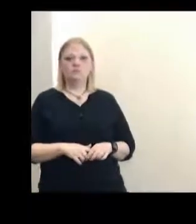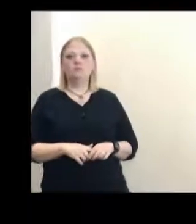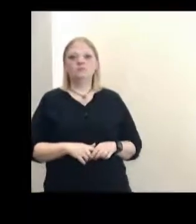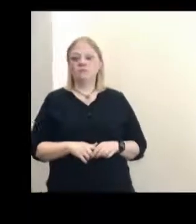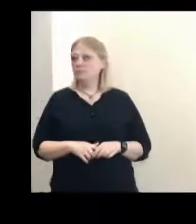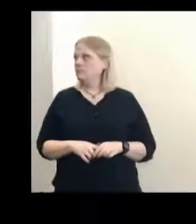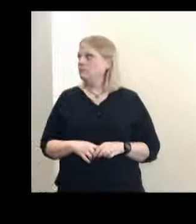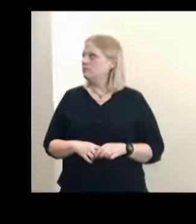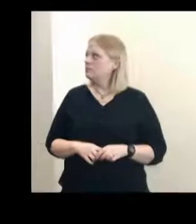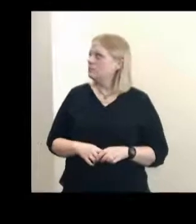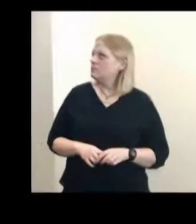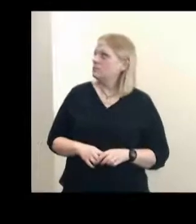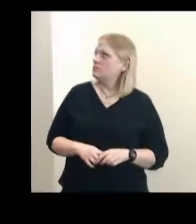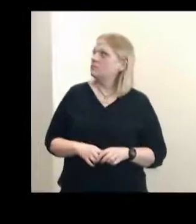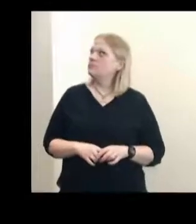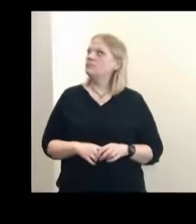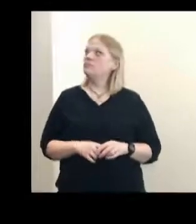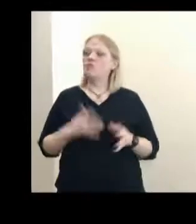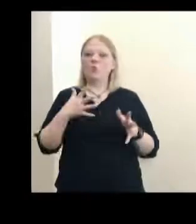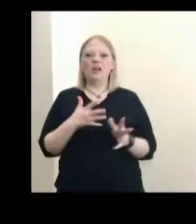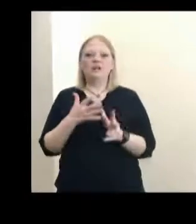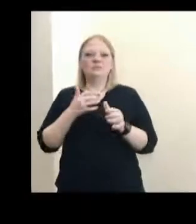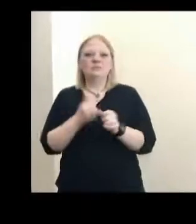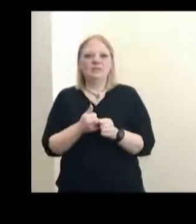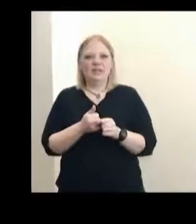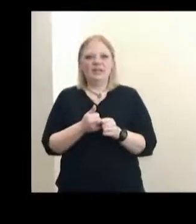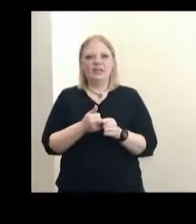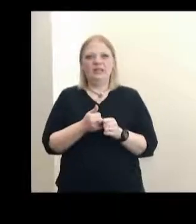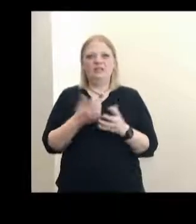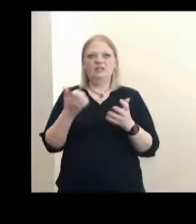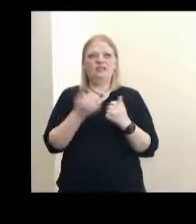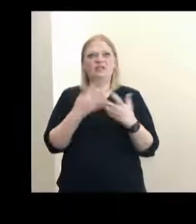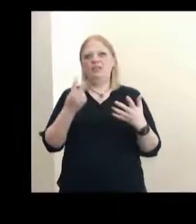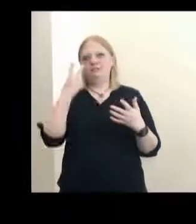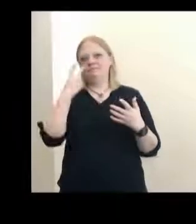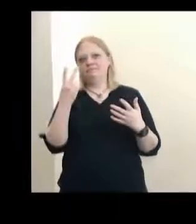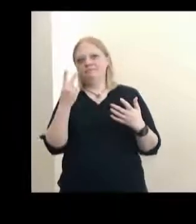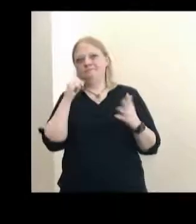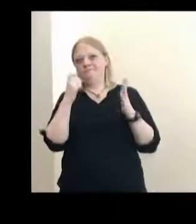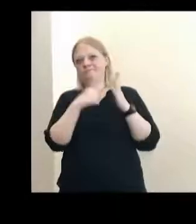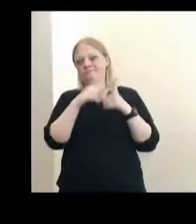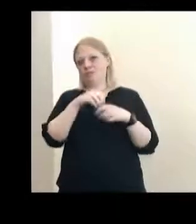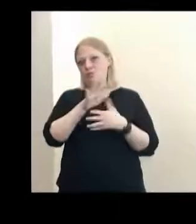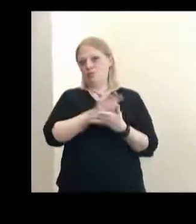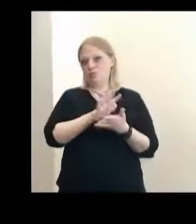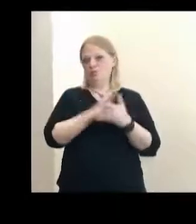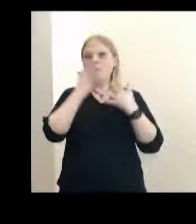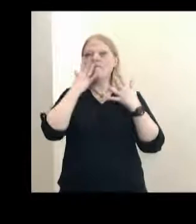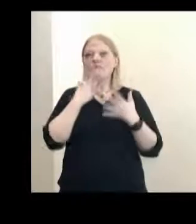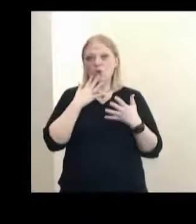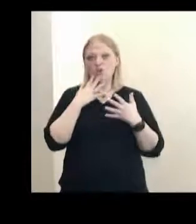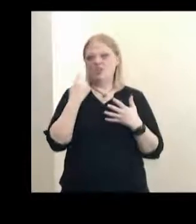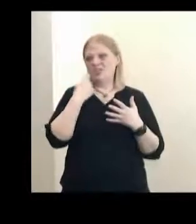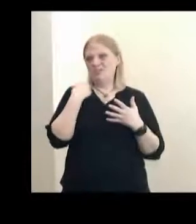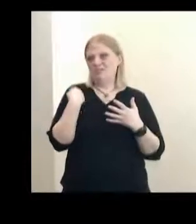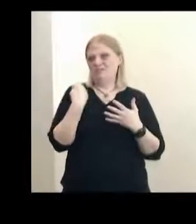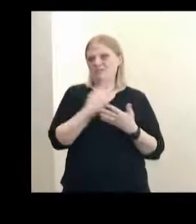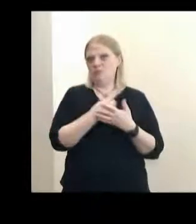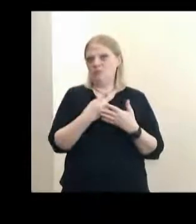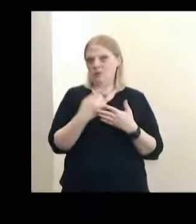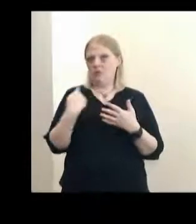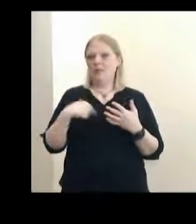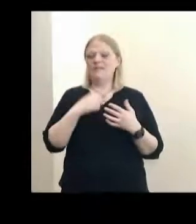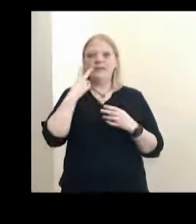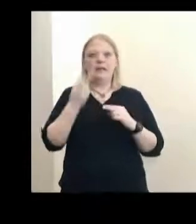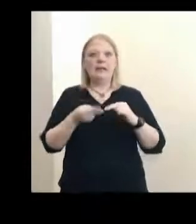So just want to give an update of what we're seeing in the schools. So unfortunately, in the past week, we've seen an increase